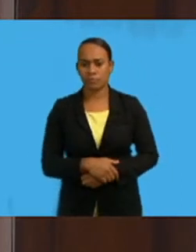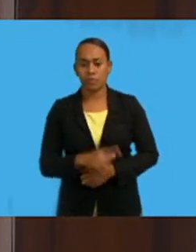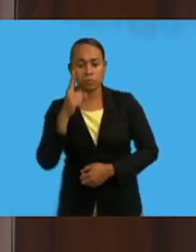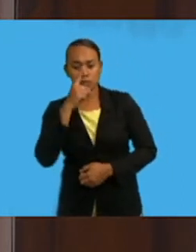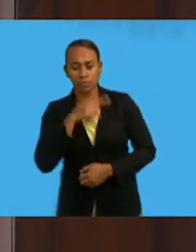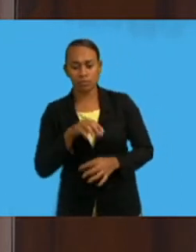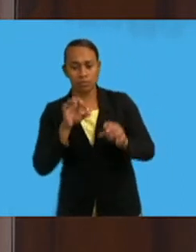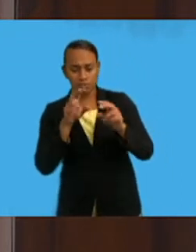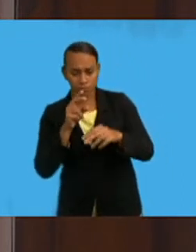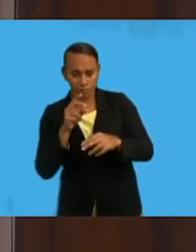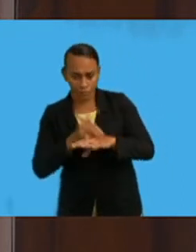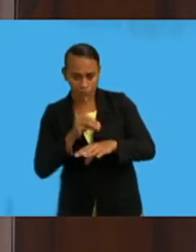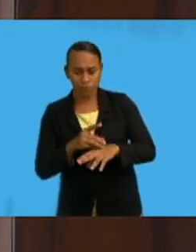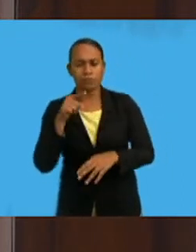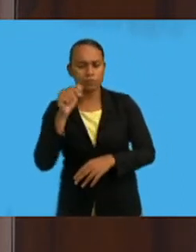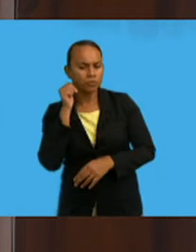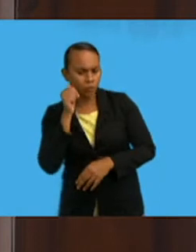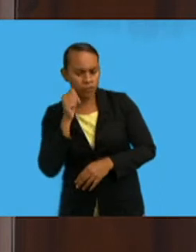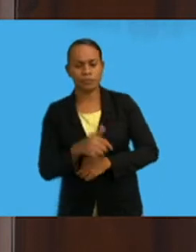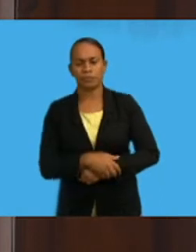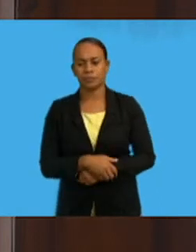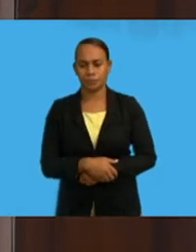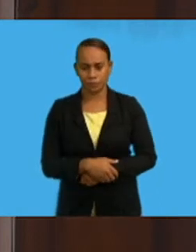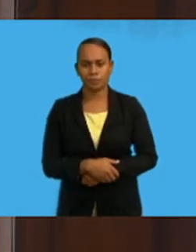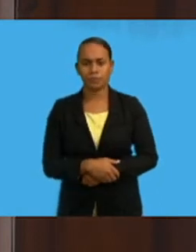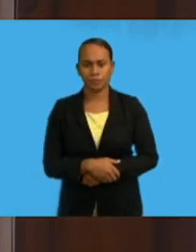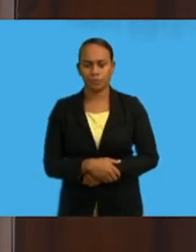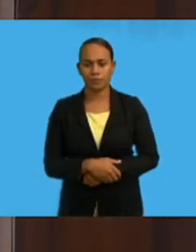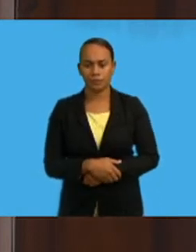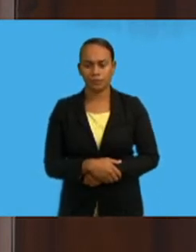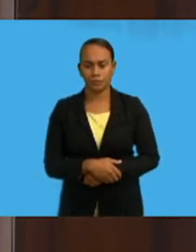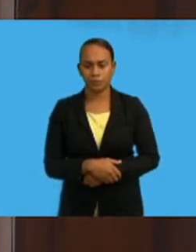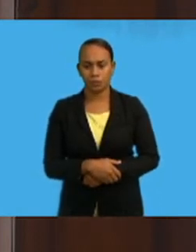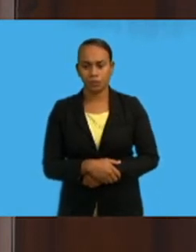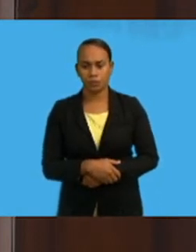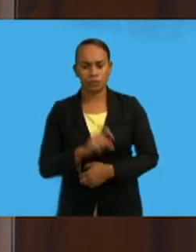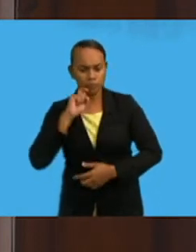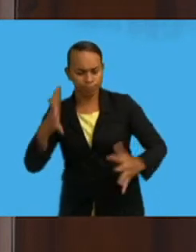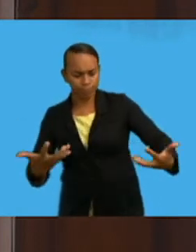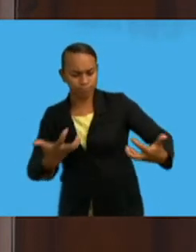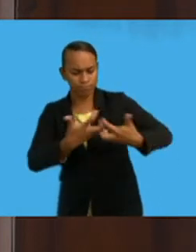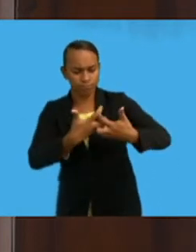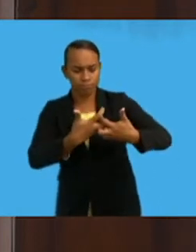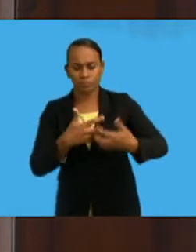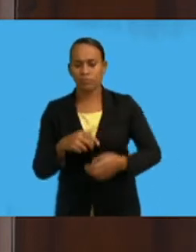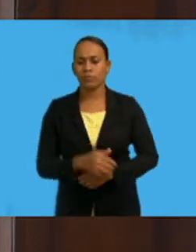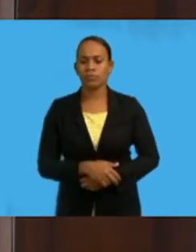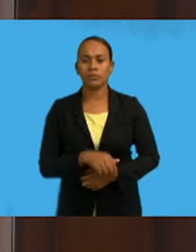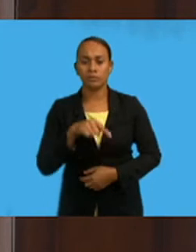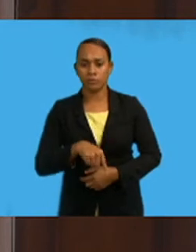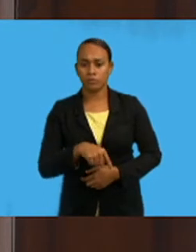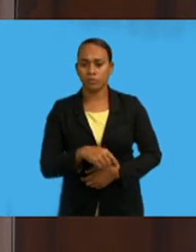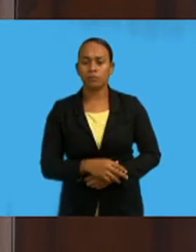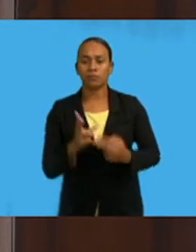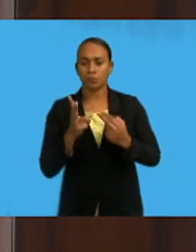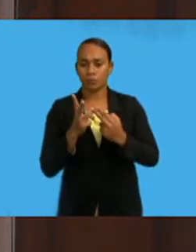by sports people first and foremost. This will certainly complement the proposed legislation and the UN Convention on the